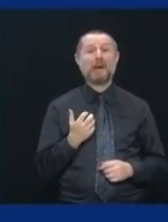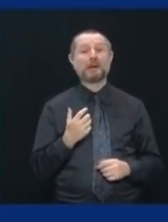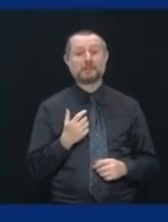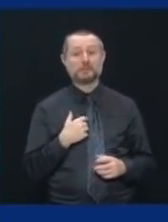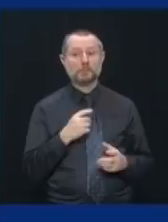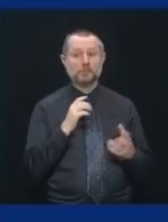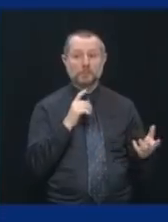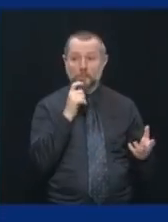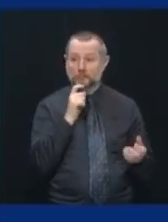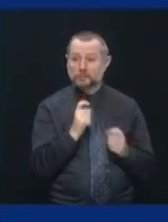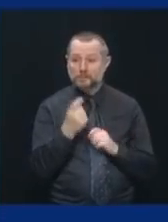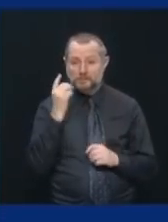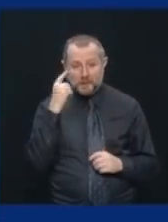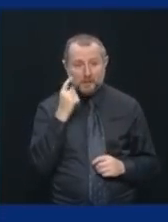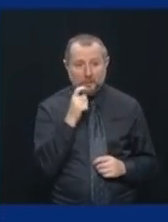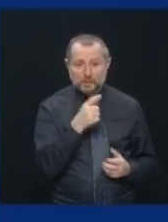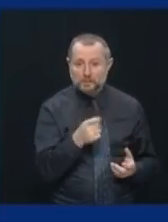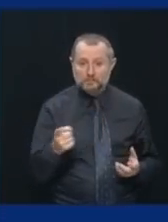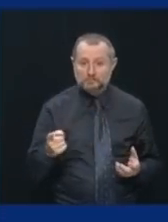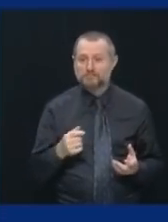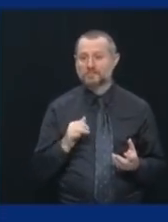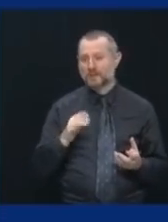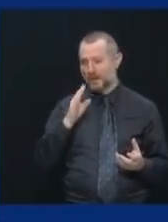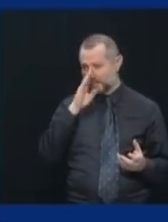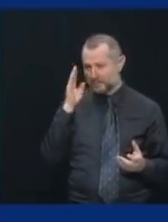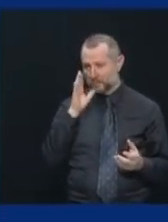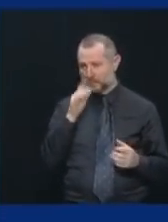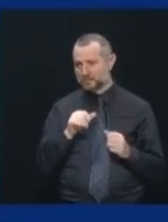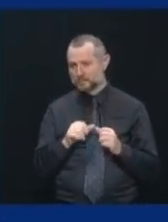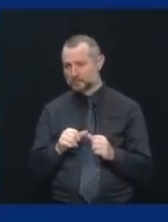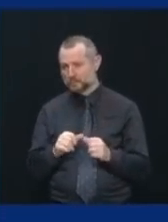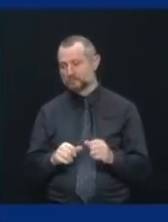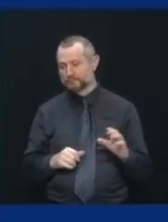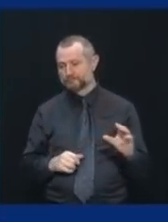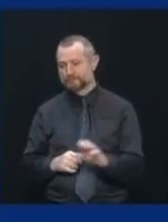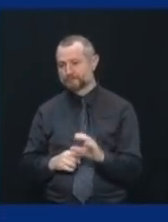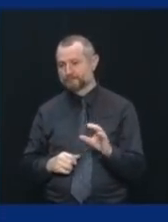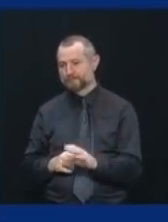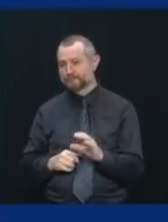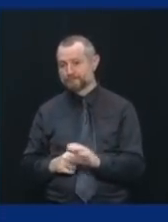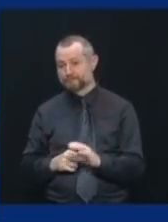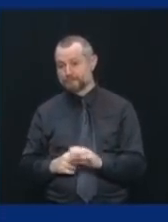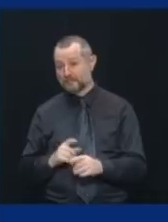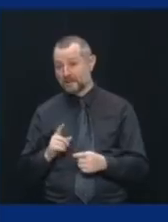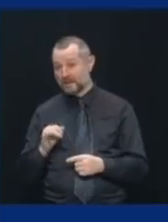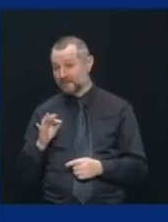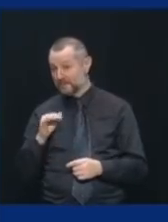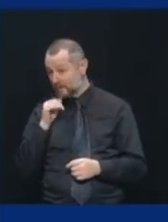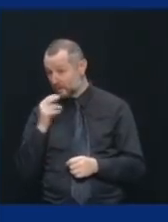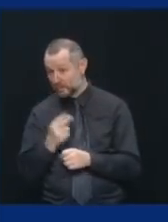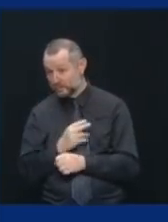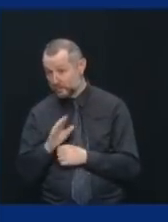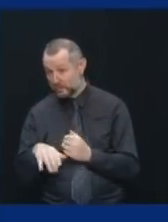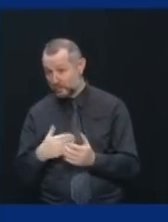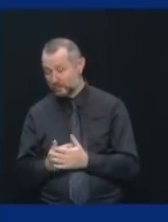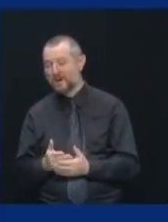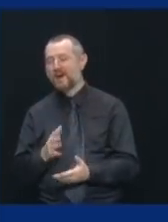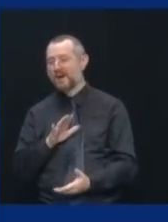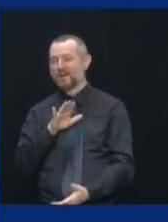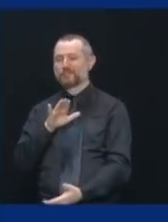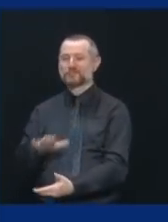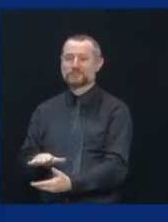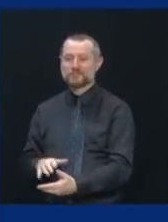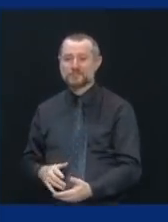them, and the hospitals will continue to get an allocation, just not as great as they have been getting. The nursing